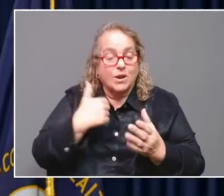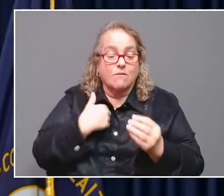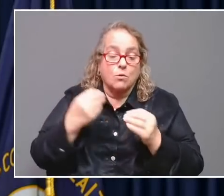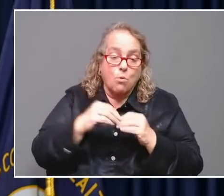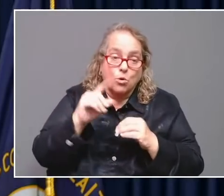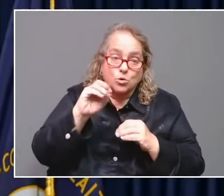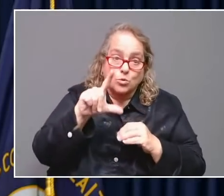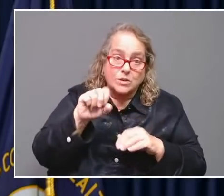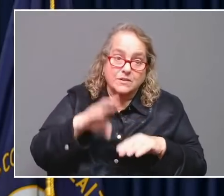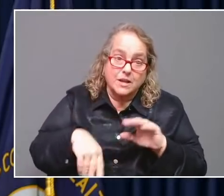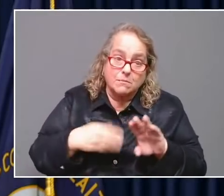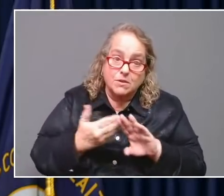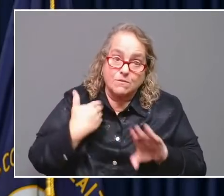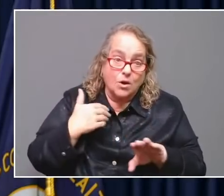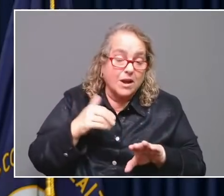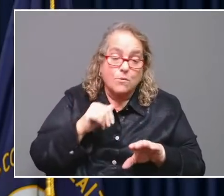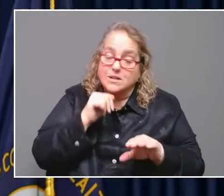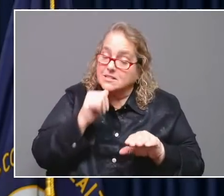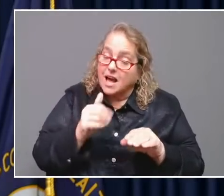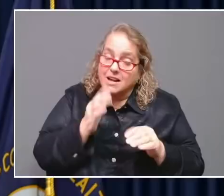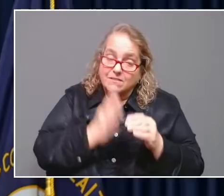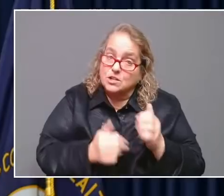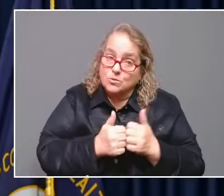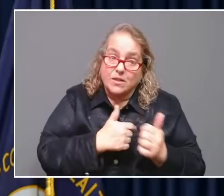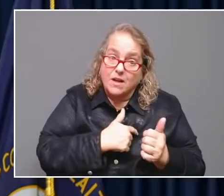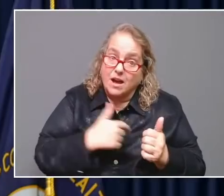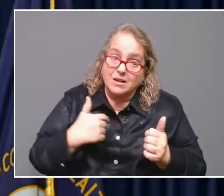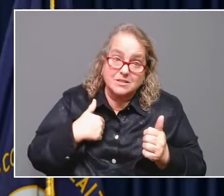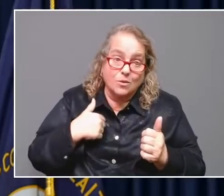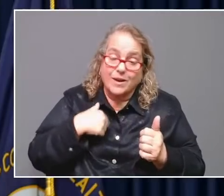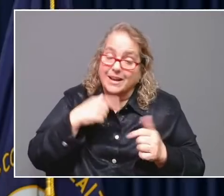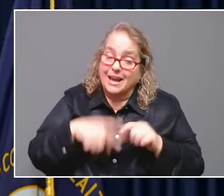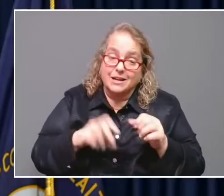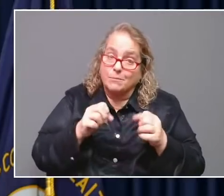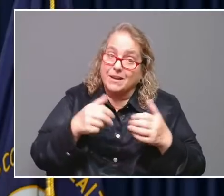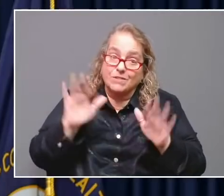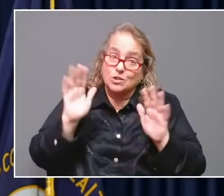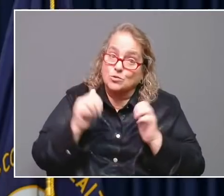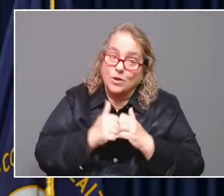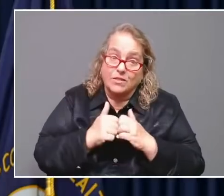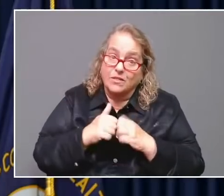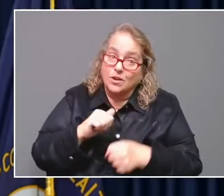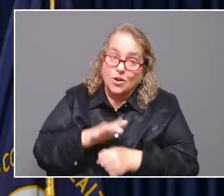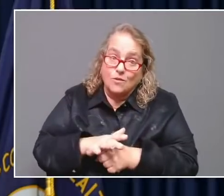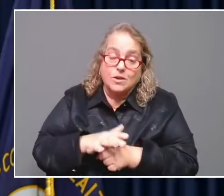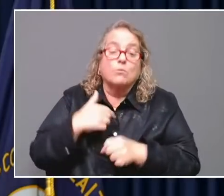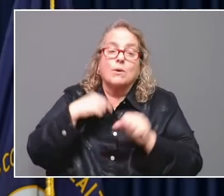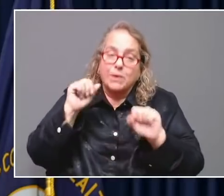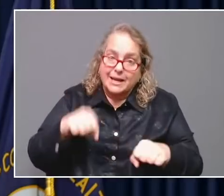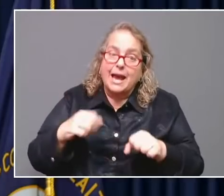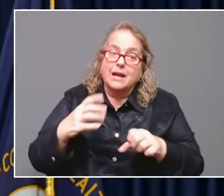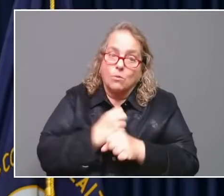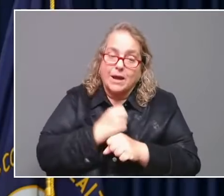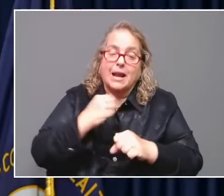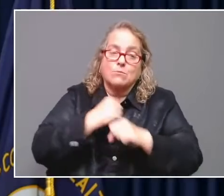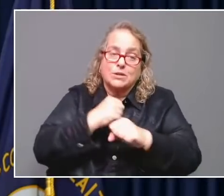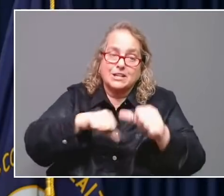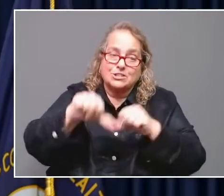before. It's not done with us. We can't be done with it, but we can win, and we can protect each other. Thanks.